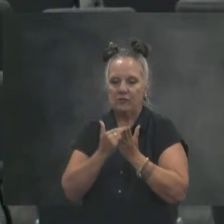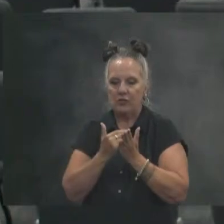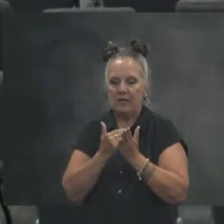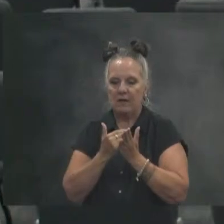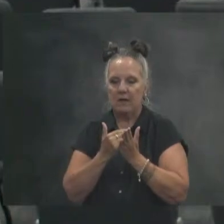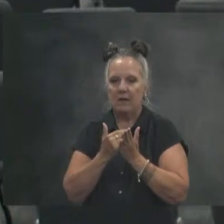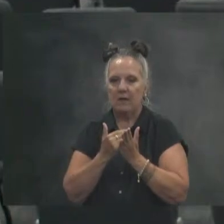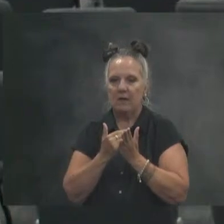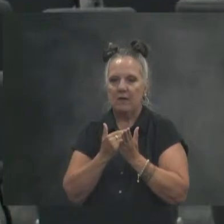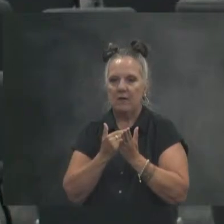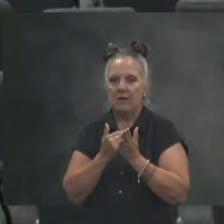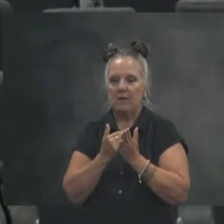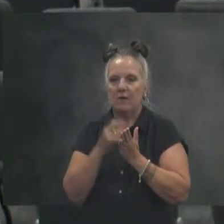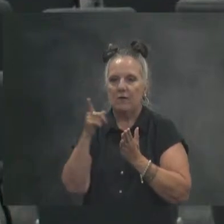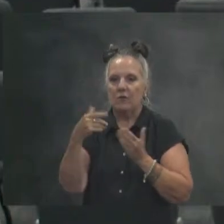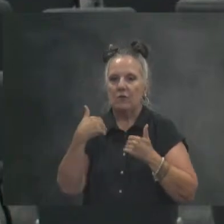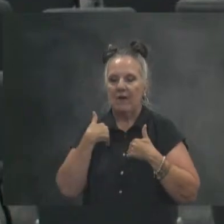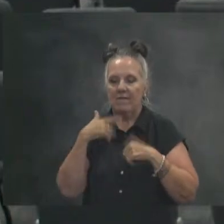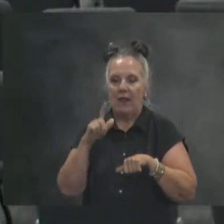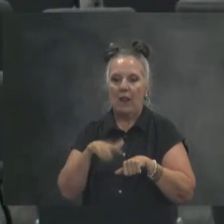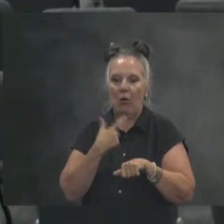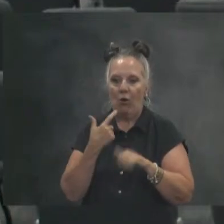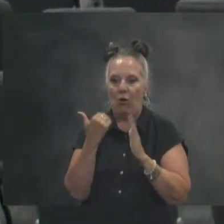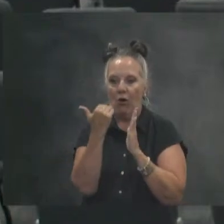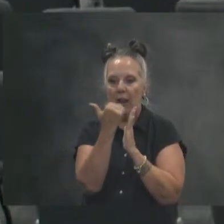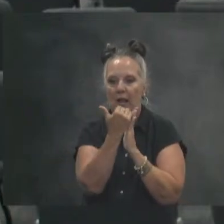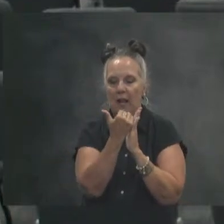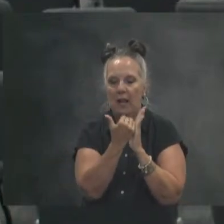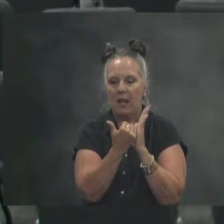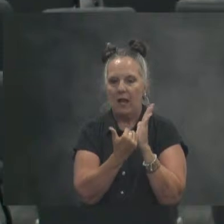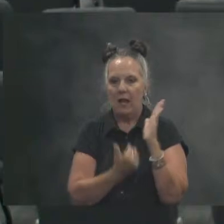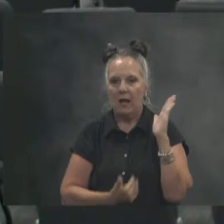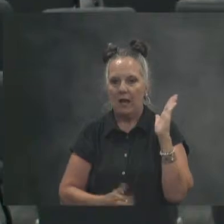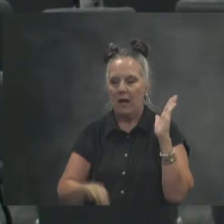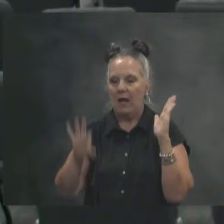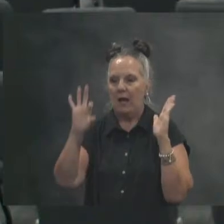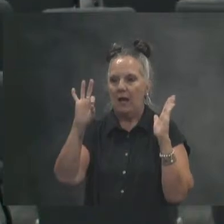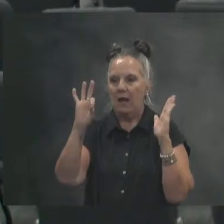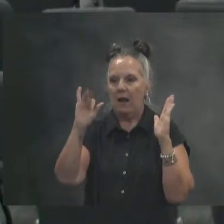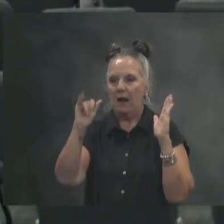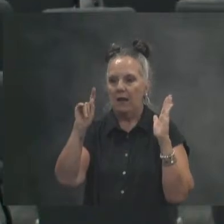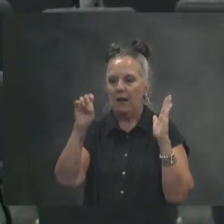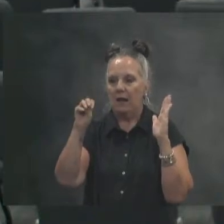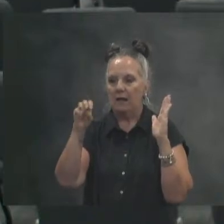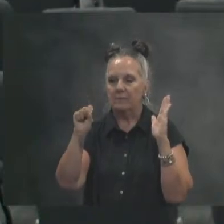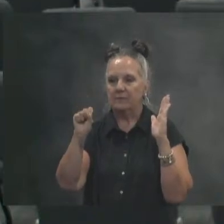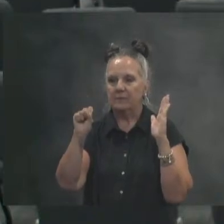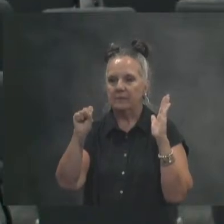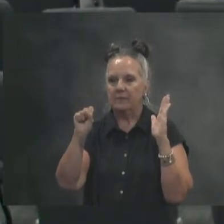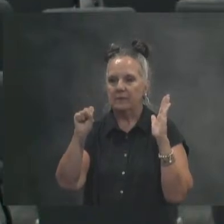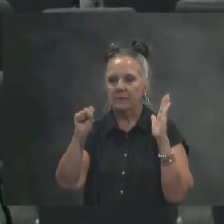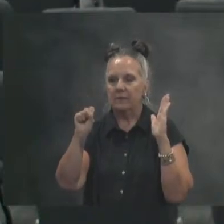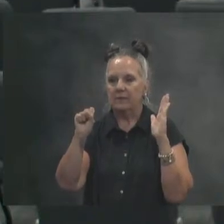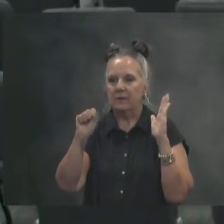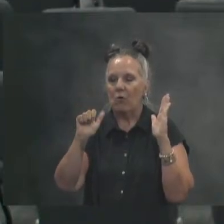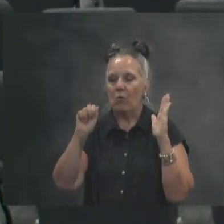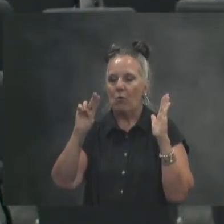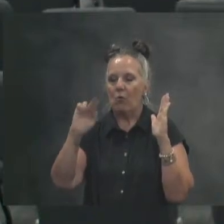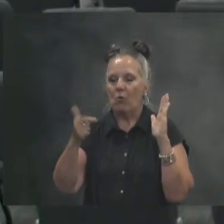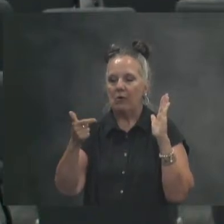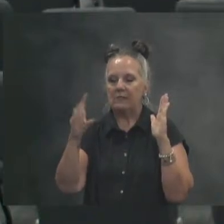have a long list, 9 items. Coming up on the